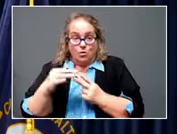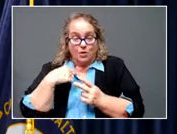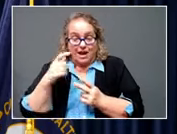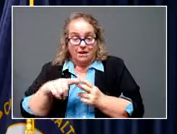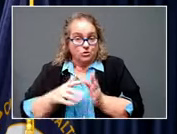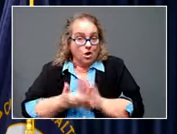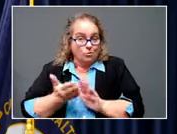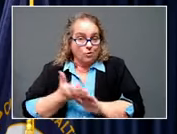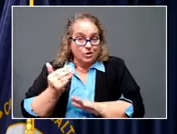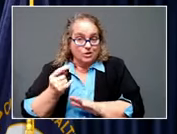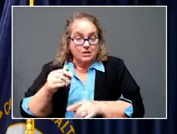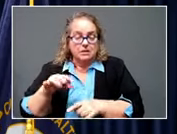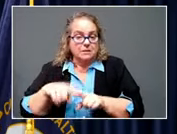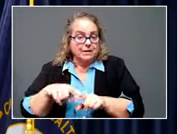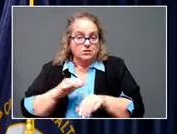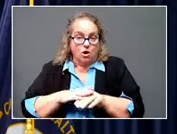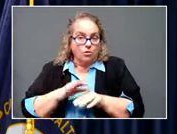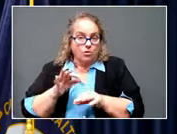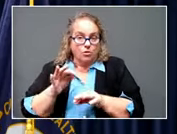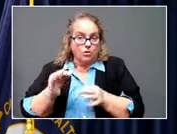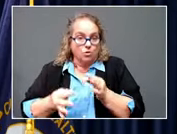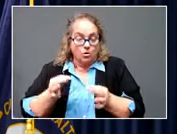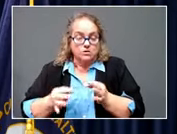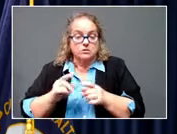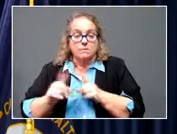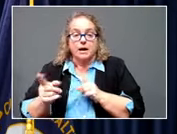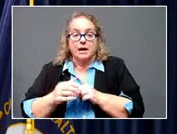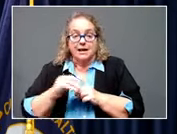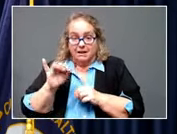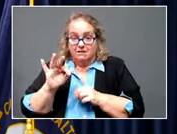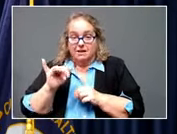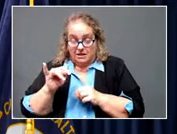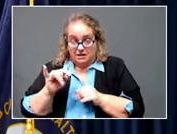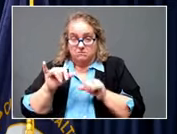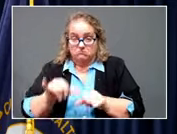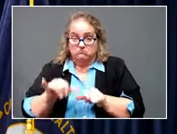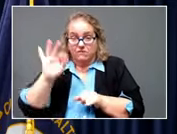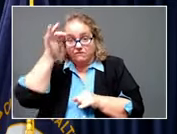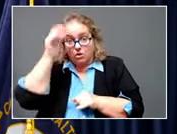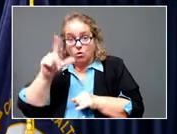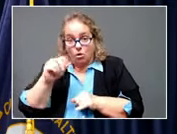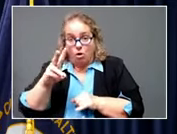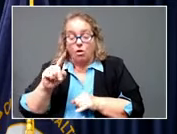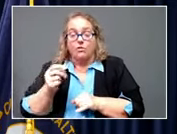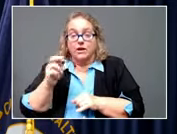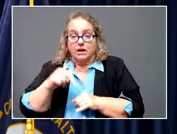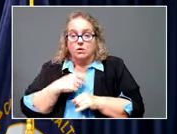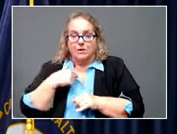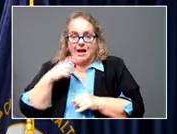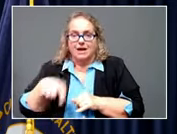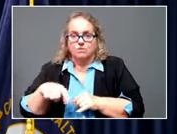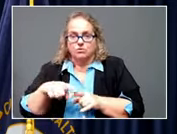courts. If it remains federal law, then we'll have to operationalize it, I think, in the